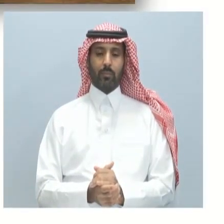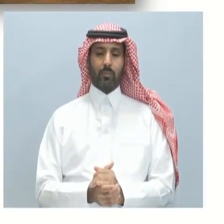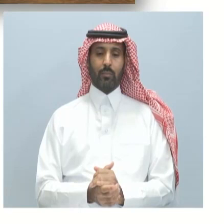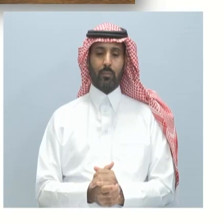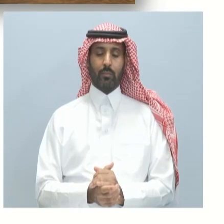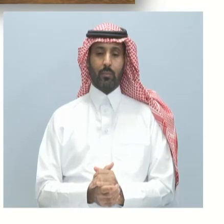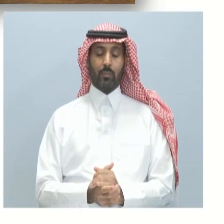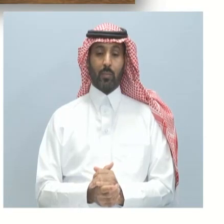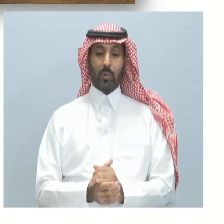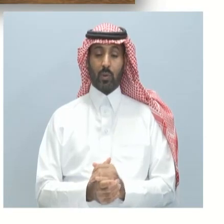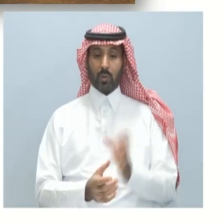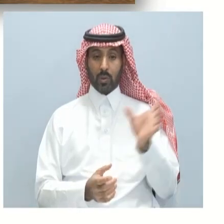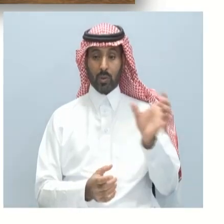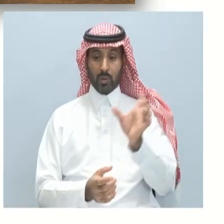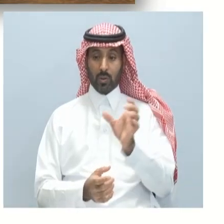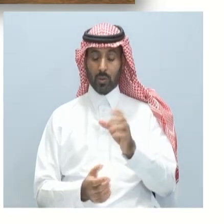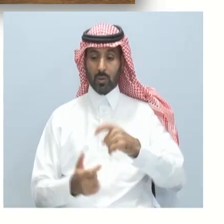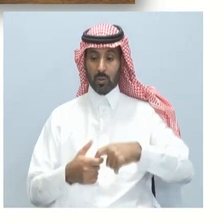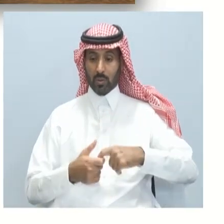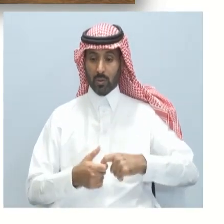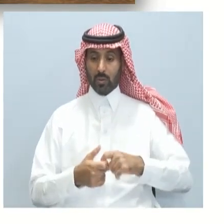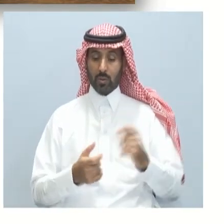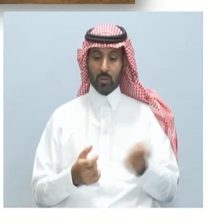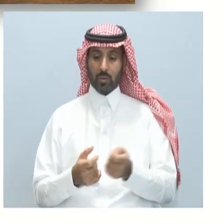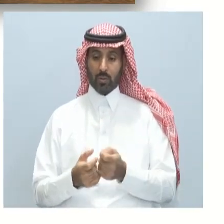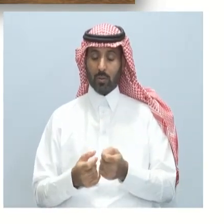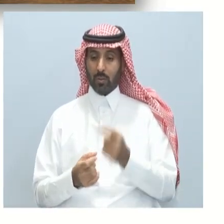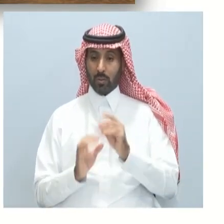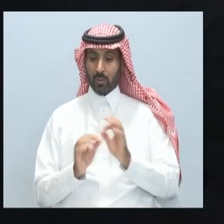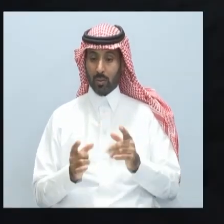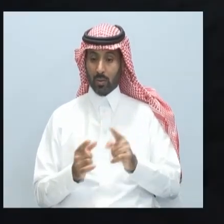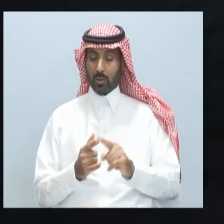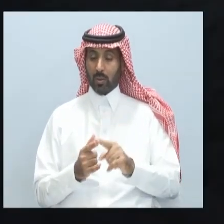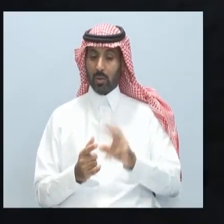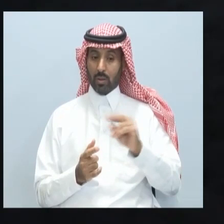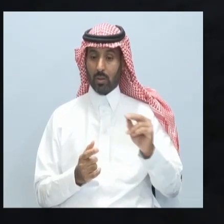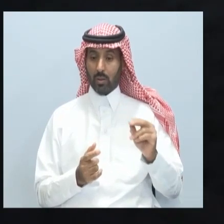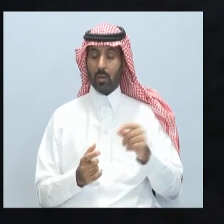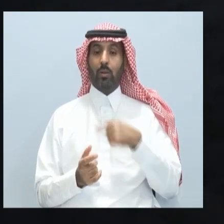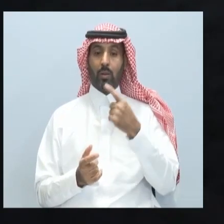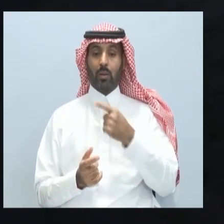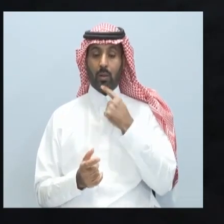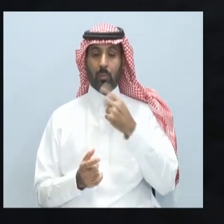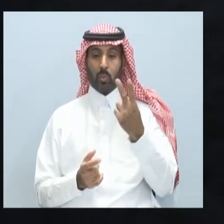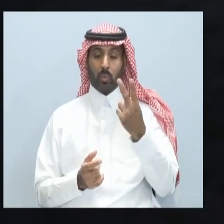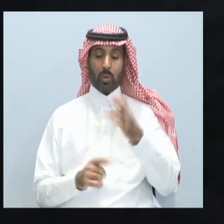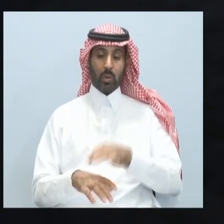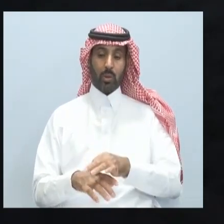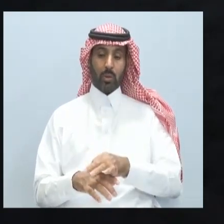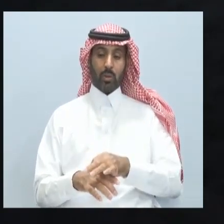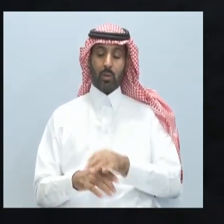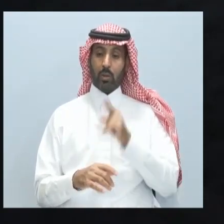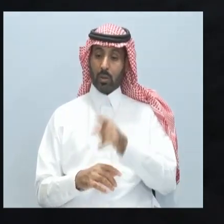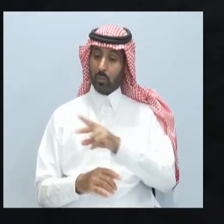Use linking devices that indicate similarity and contrast. So we are talking about two people. There has to be